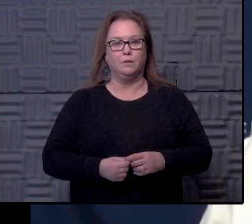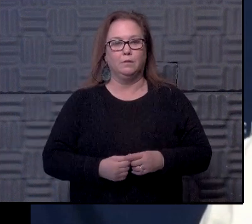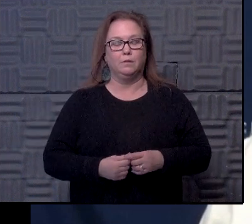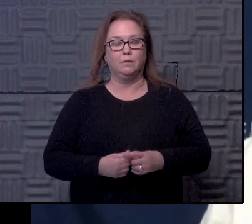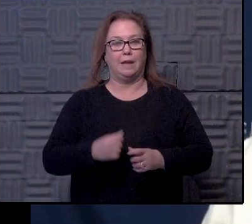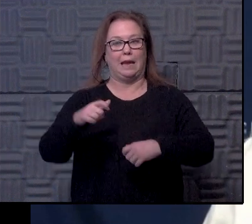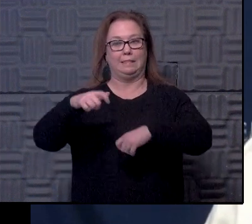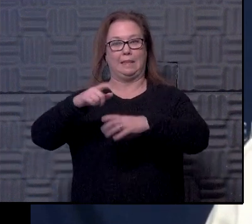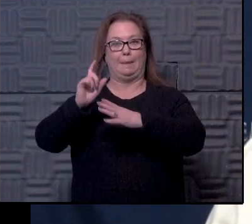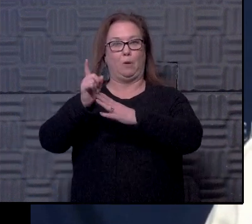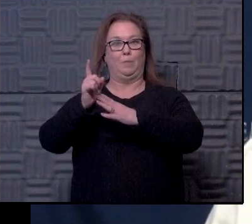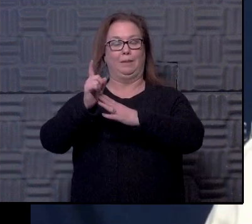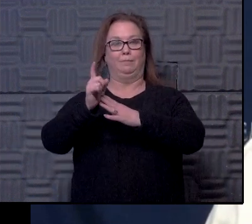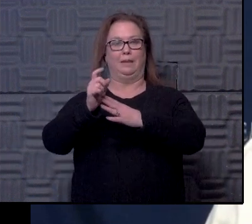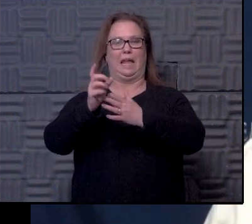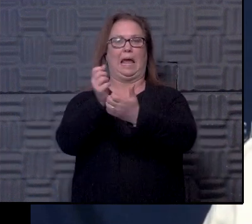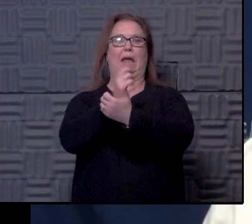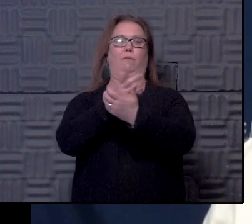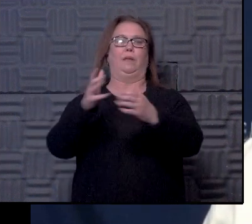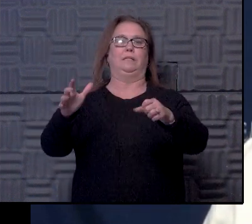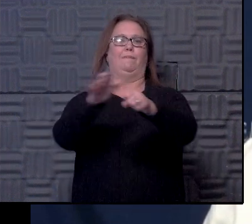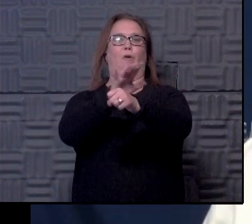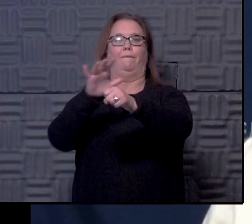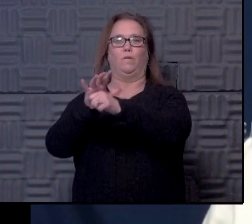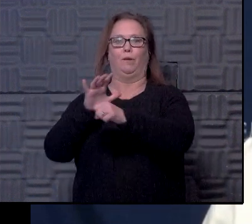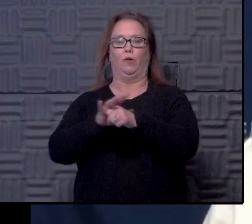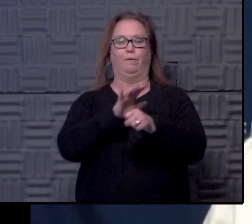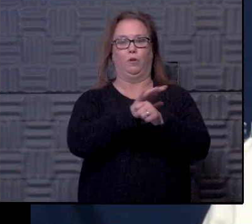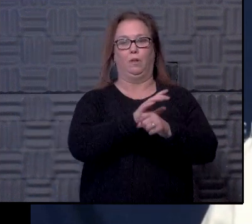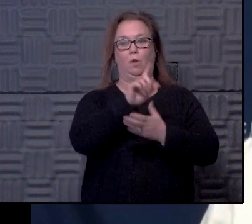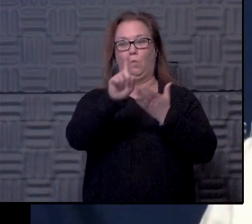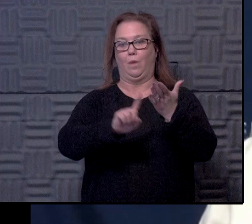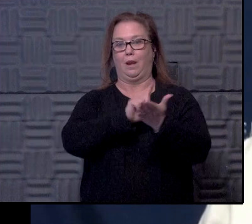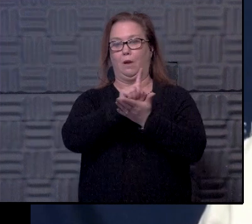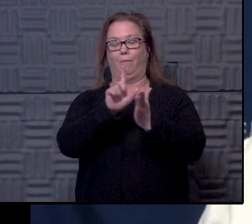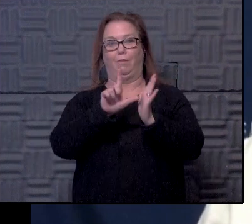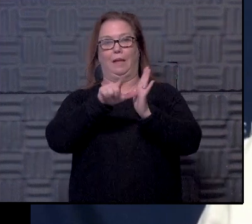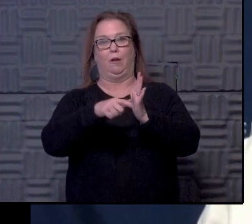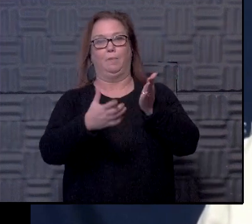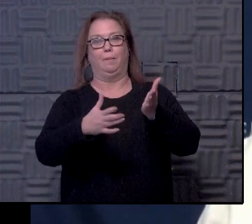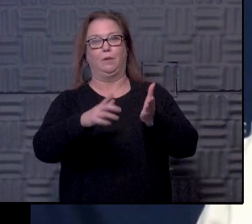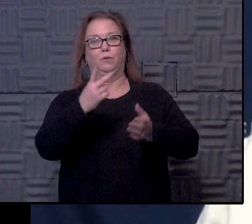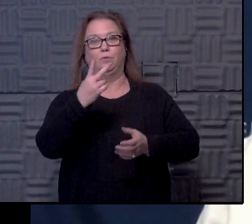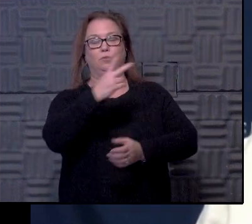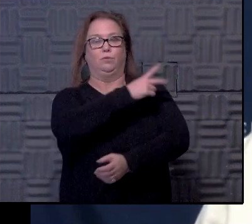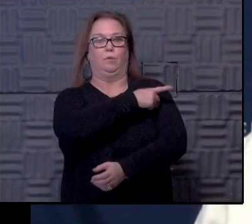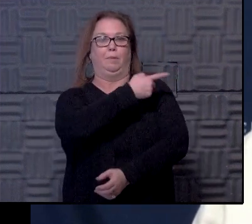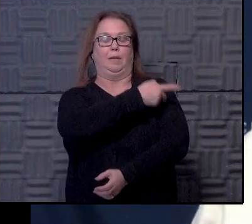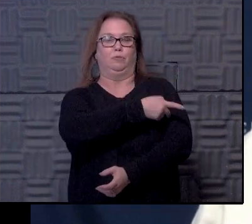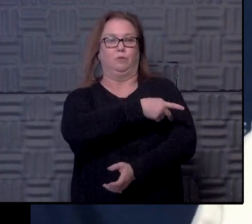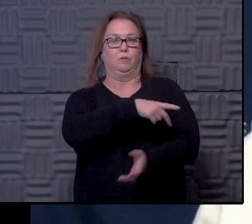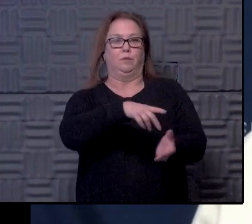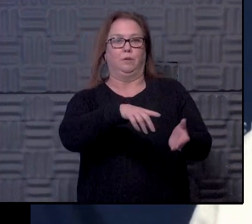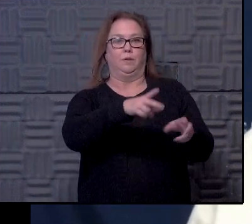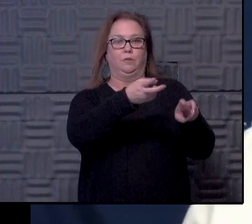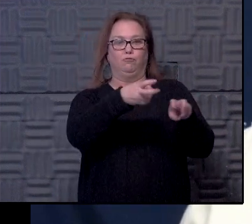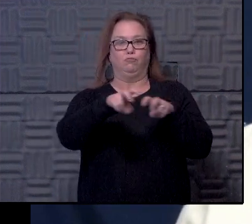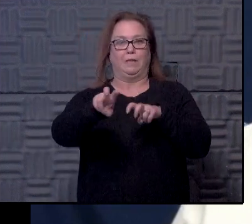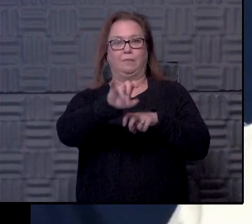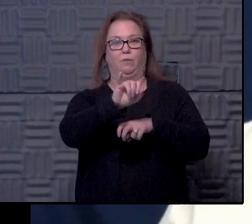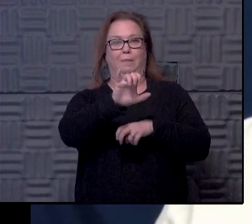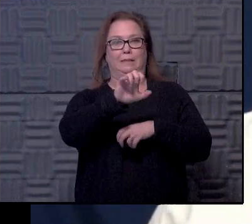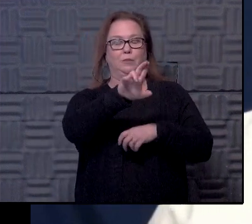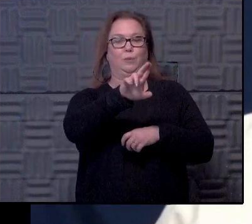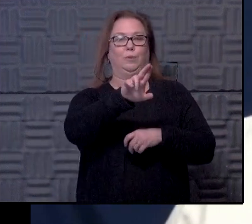moment, every bed is full. And an hour later, we've had 2 patients that have been able to move out of the